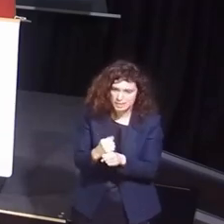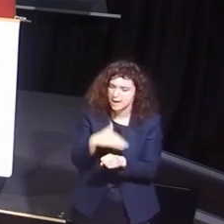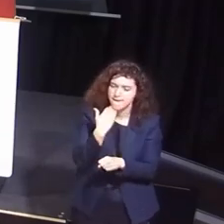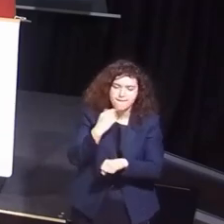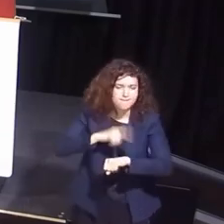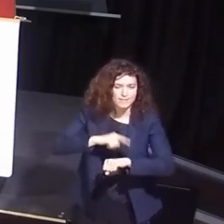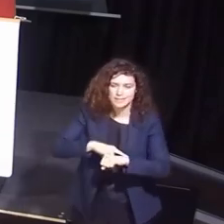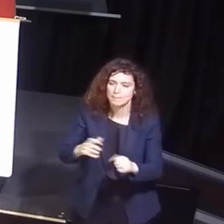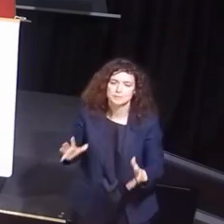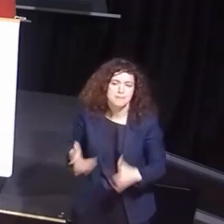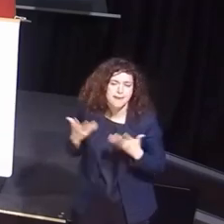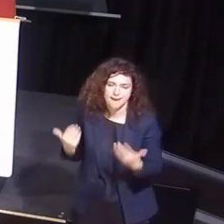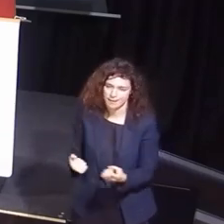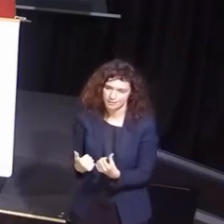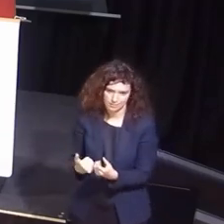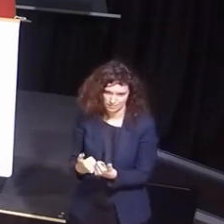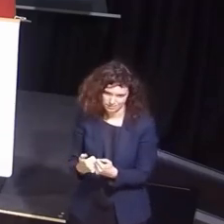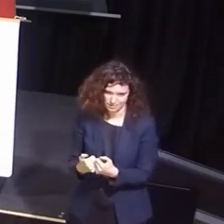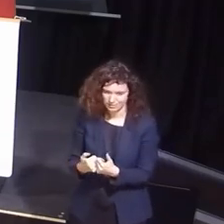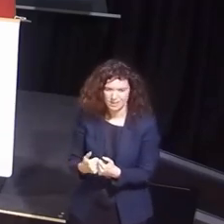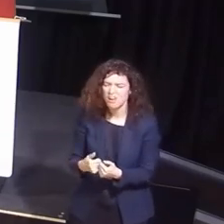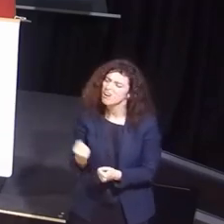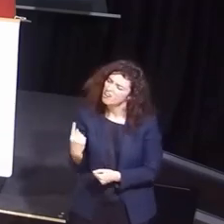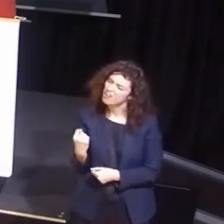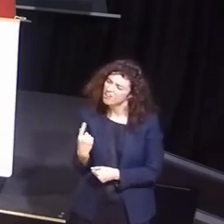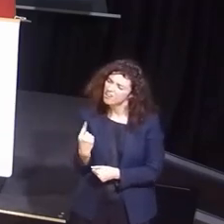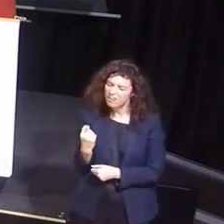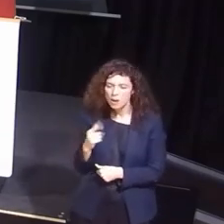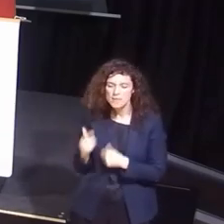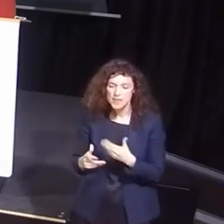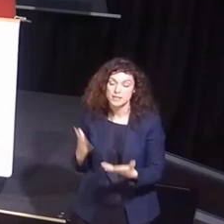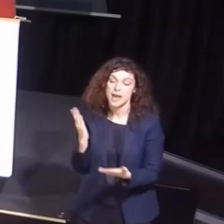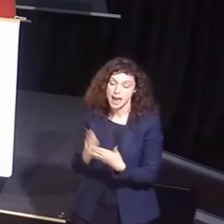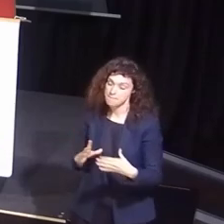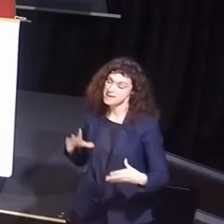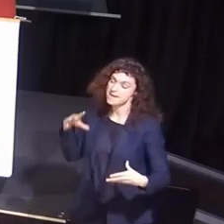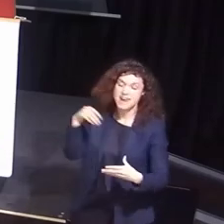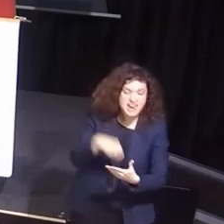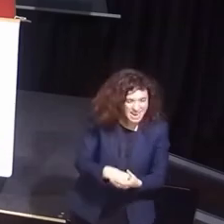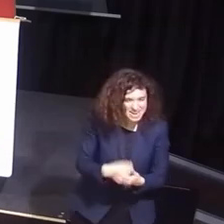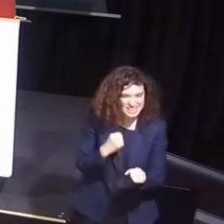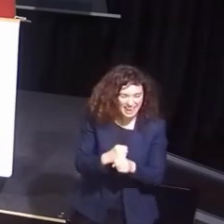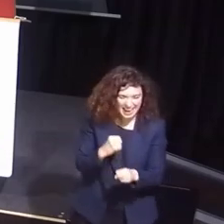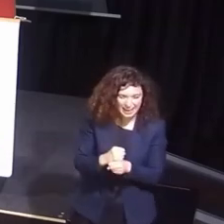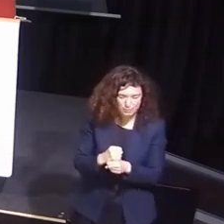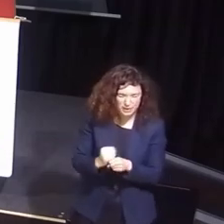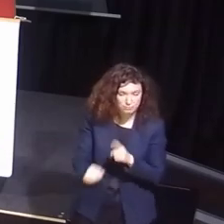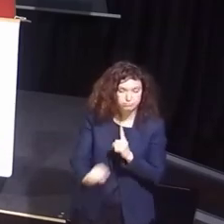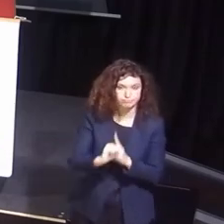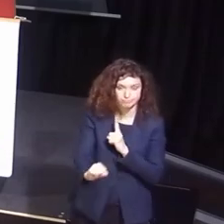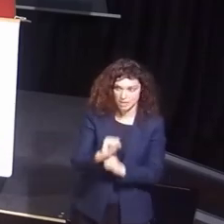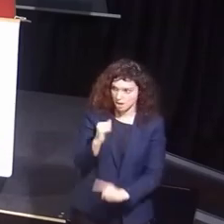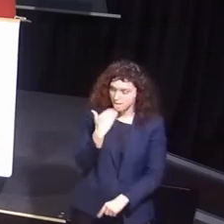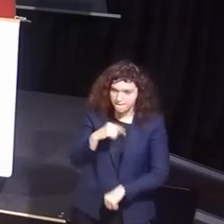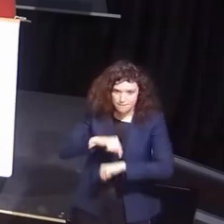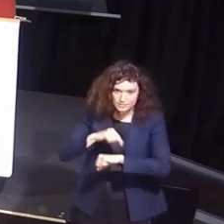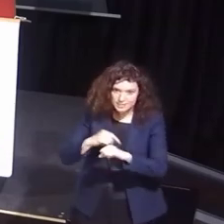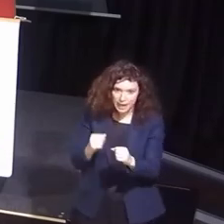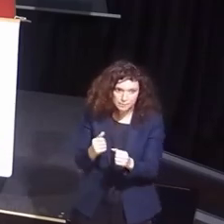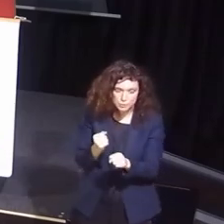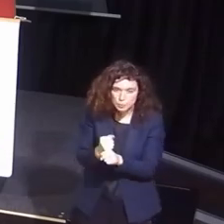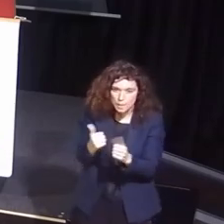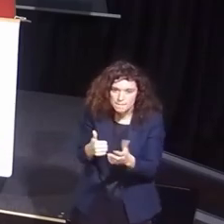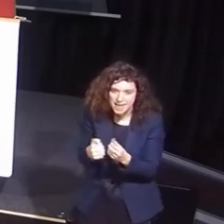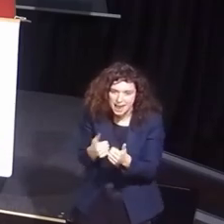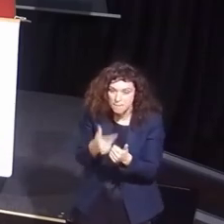what those words mean. It wasn't until I worked in games I was like, shit, how real that is. I have such a backlog. And like, people keep